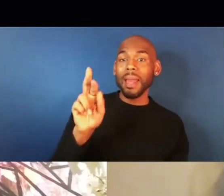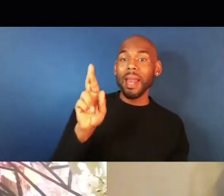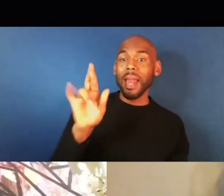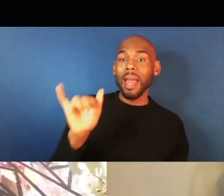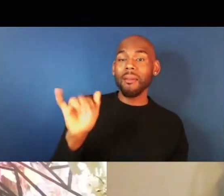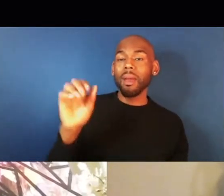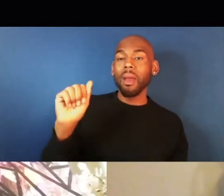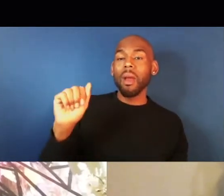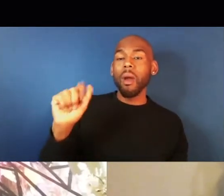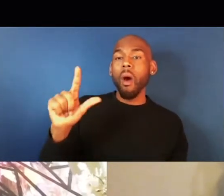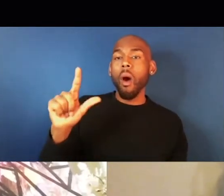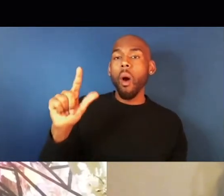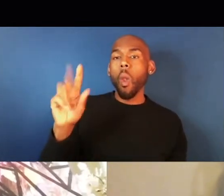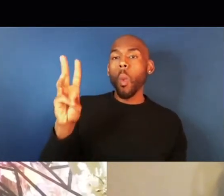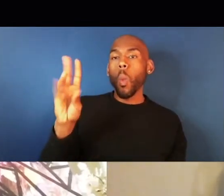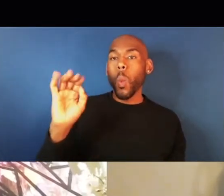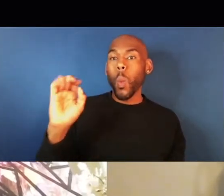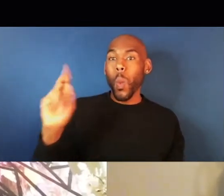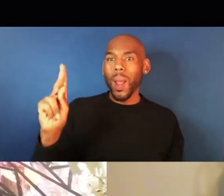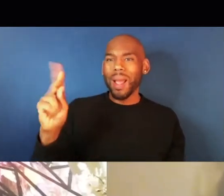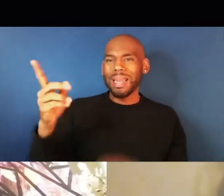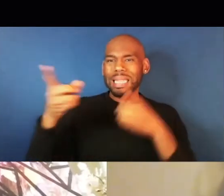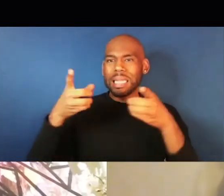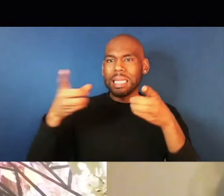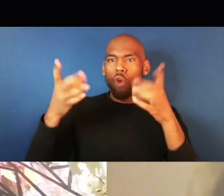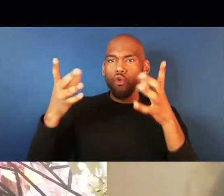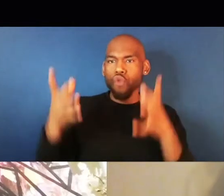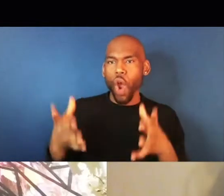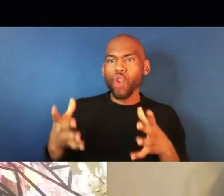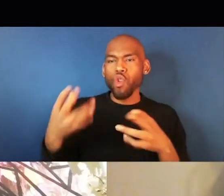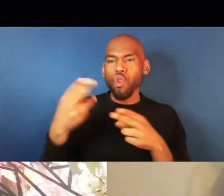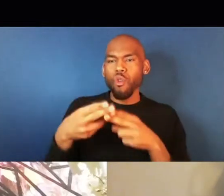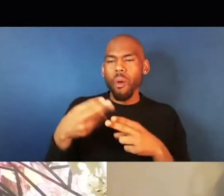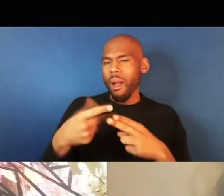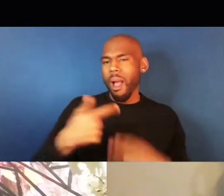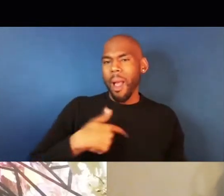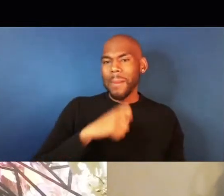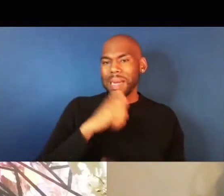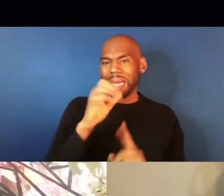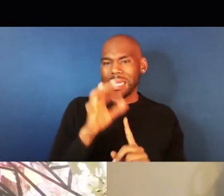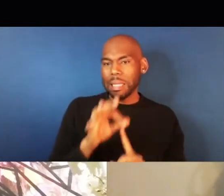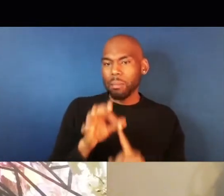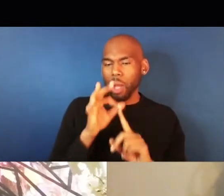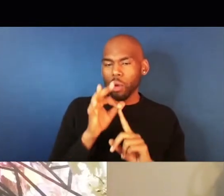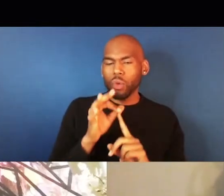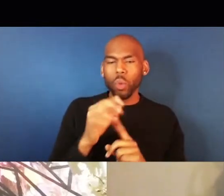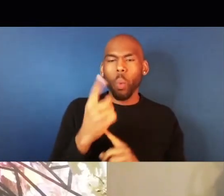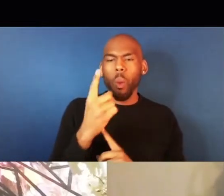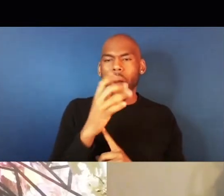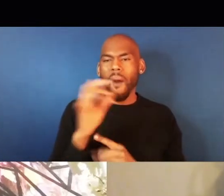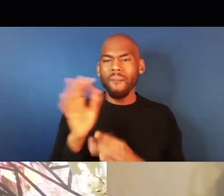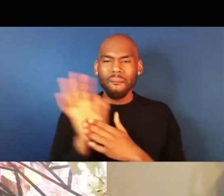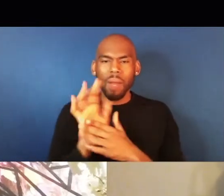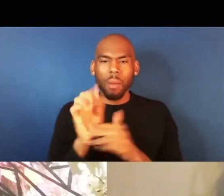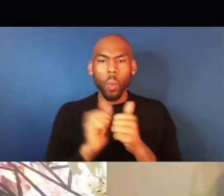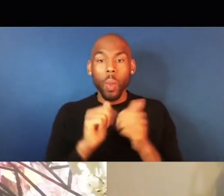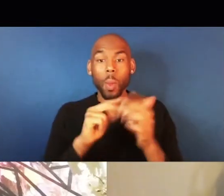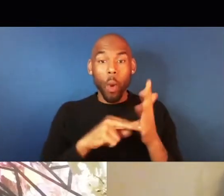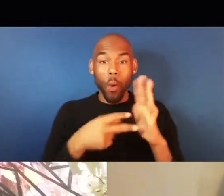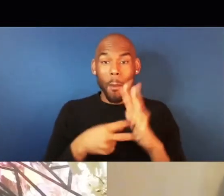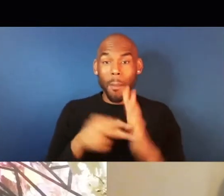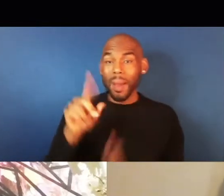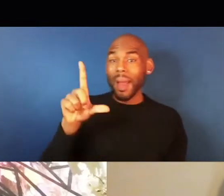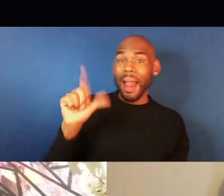Larry Ulrich, who's the director, and it's called I'm Not Special. And so that's one of our Films with a Purpose films.